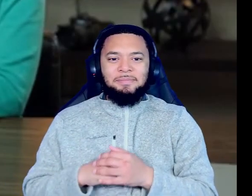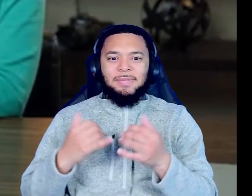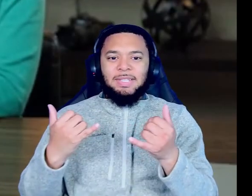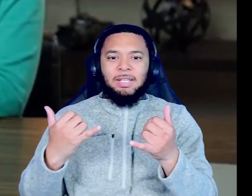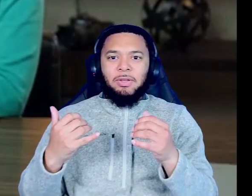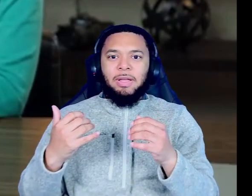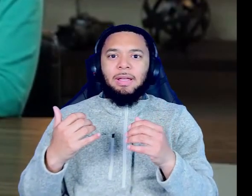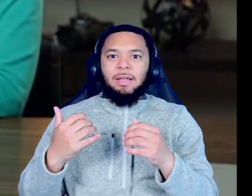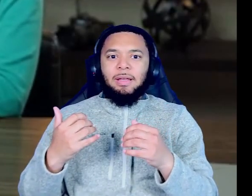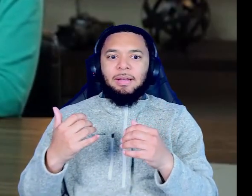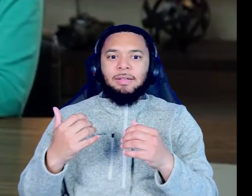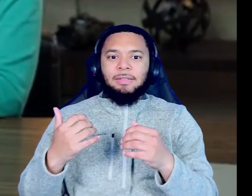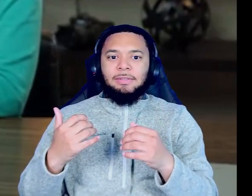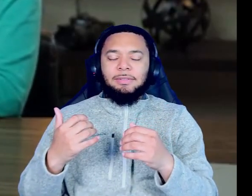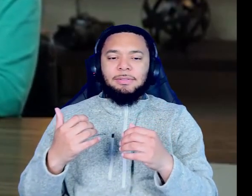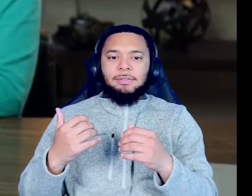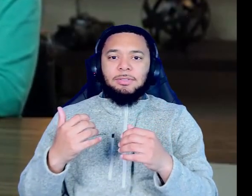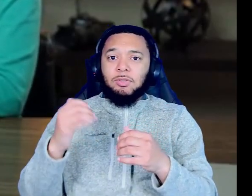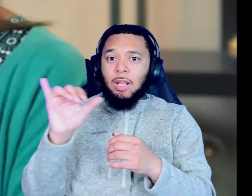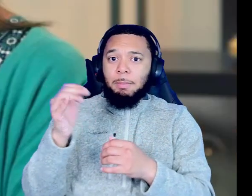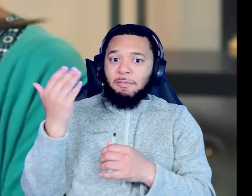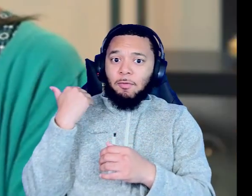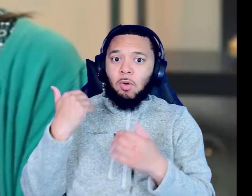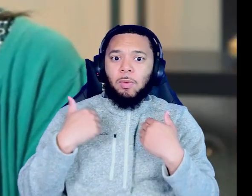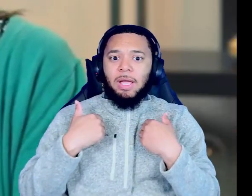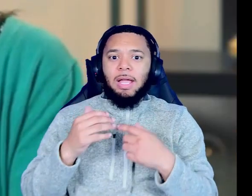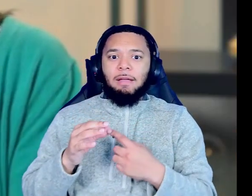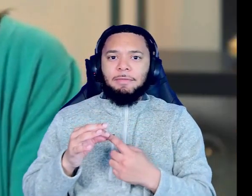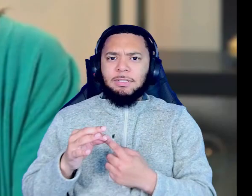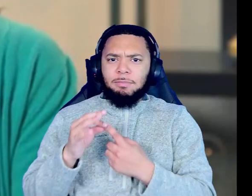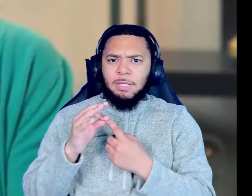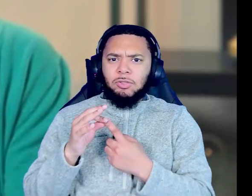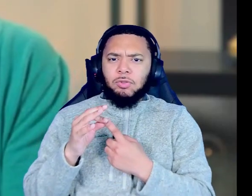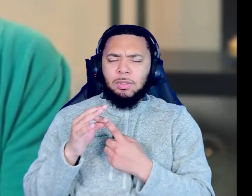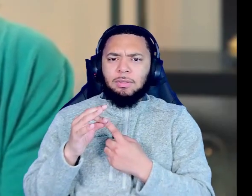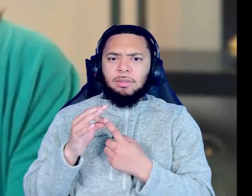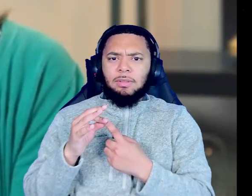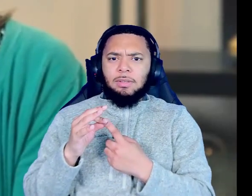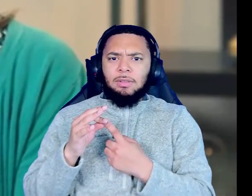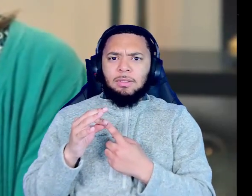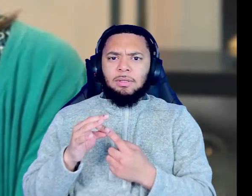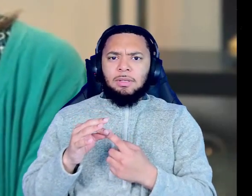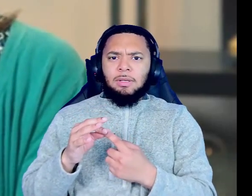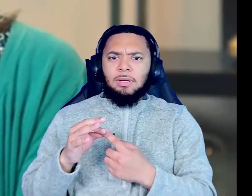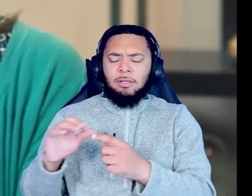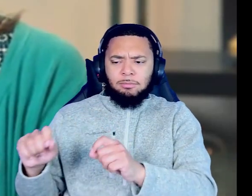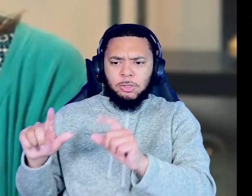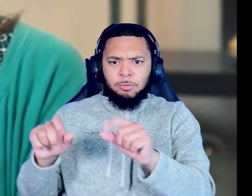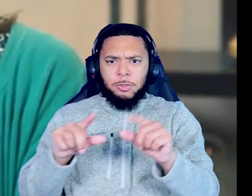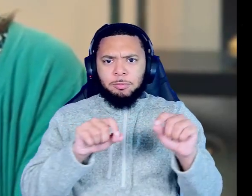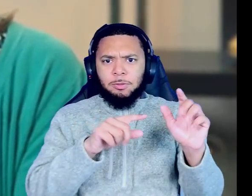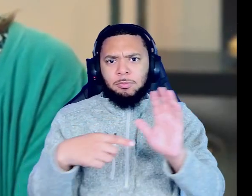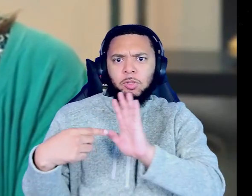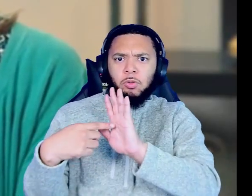just like we made special handmade message